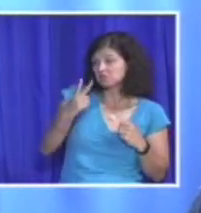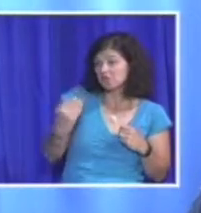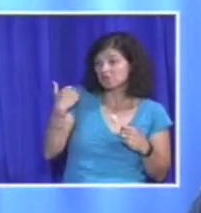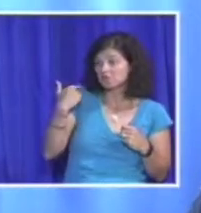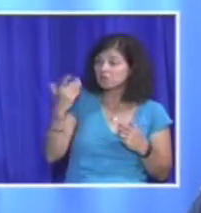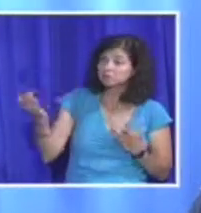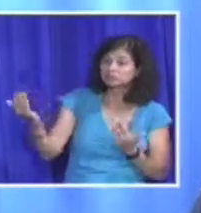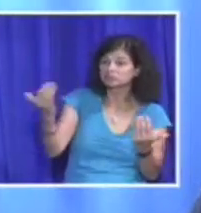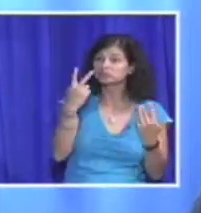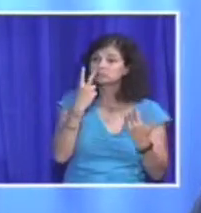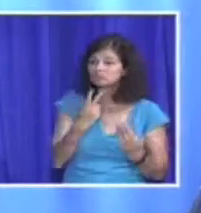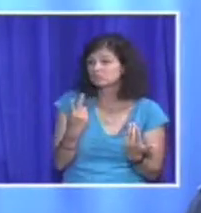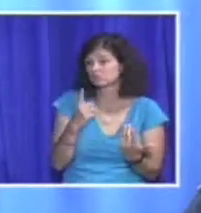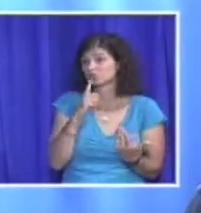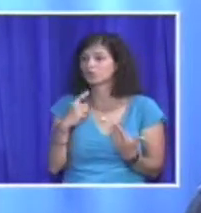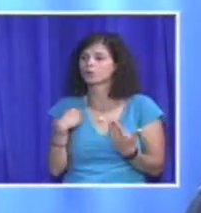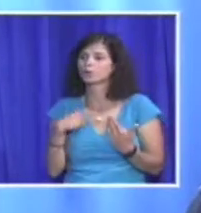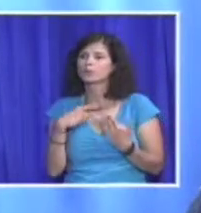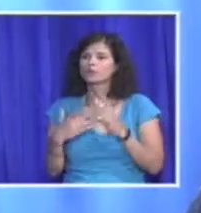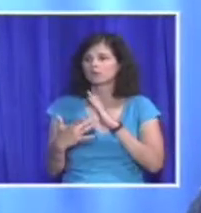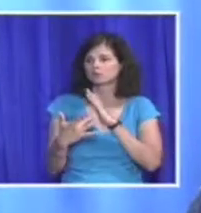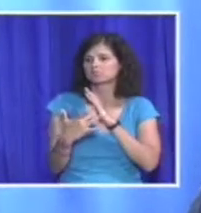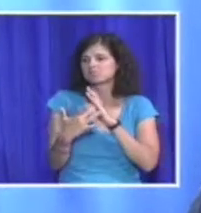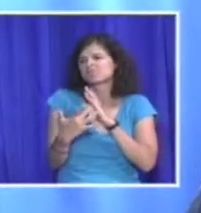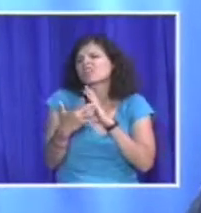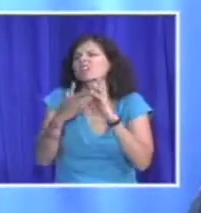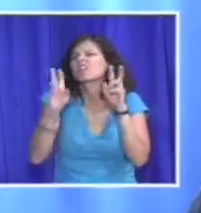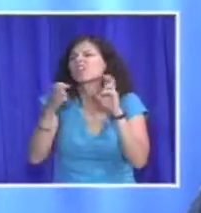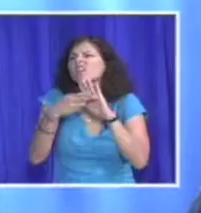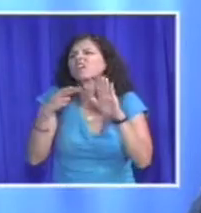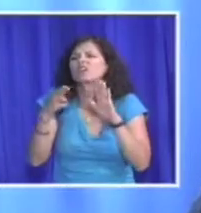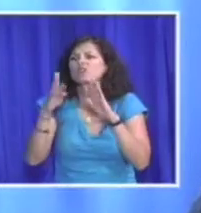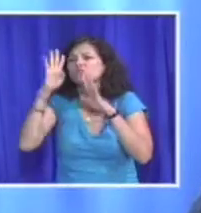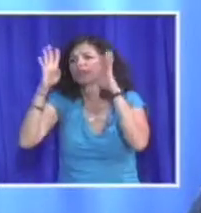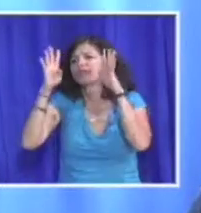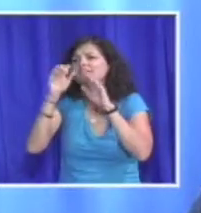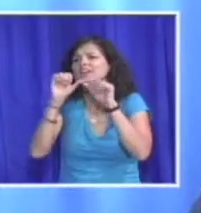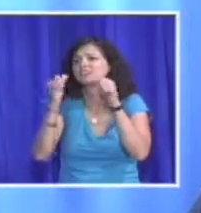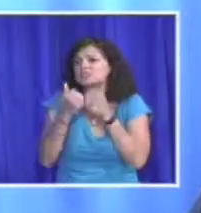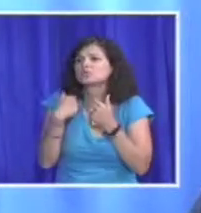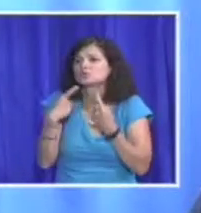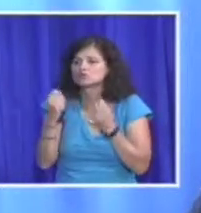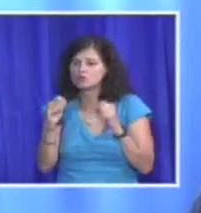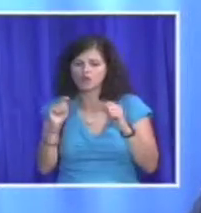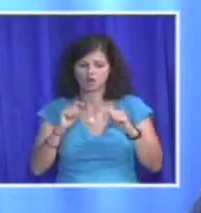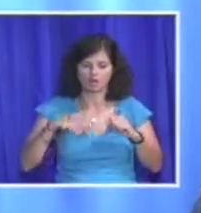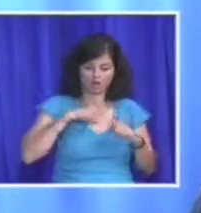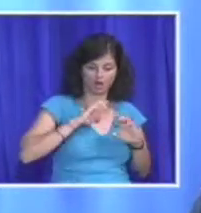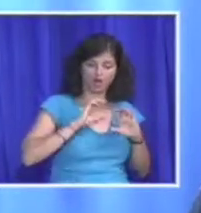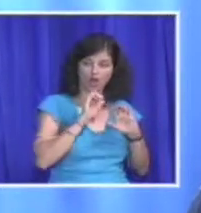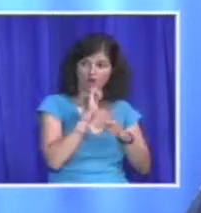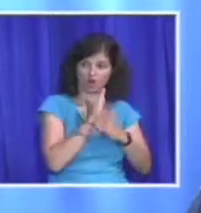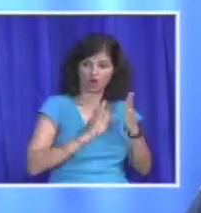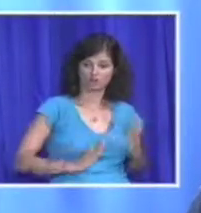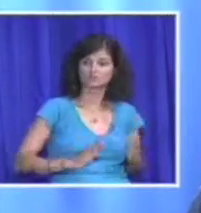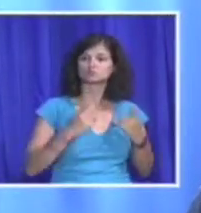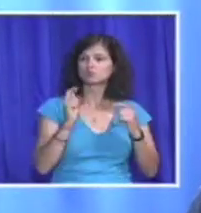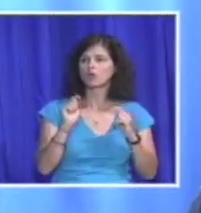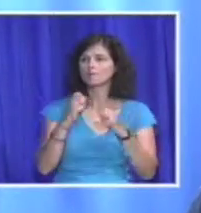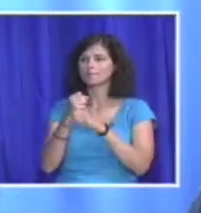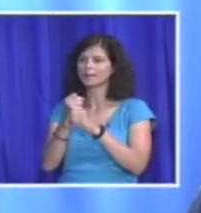technically, we're a creative agency, and it's a group of artists that work together to create change.